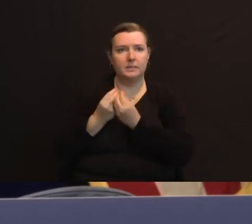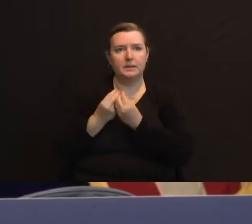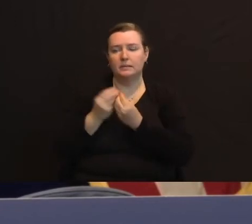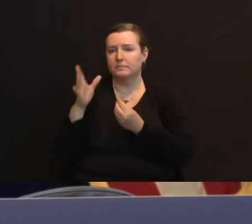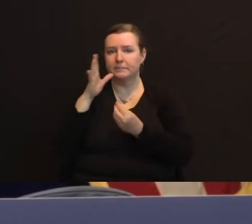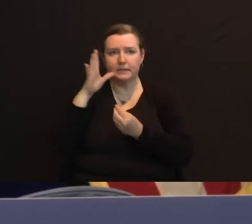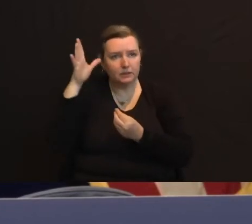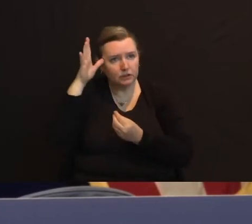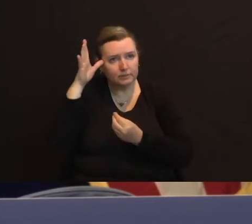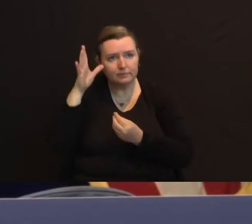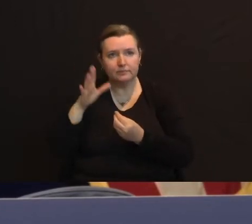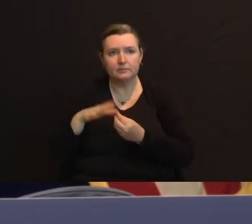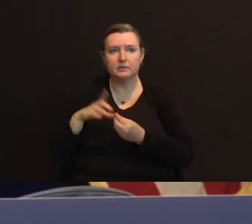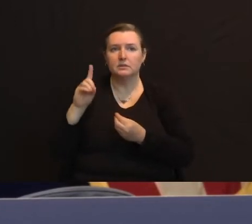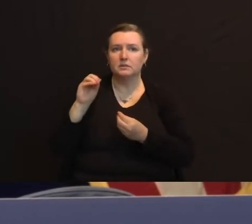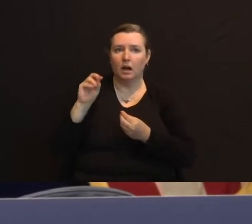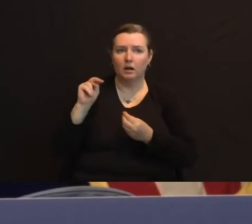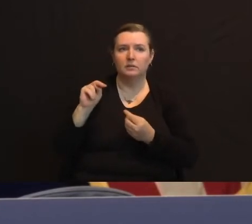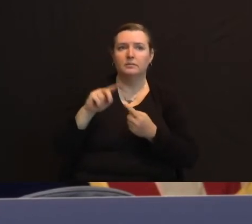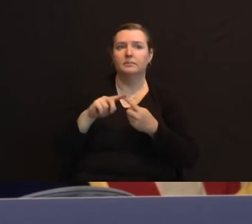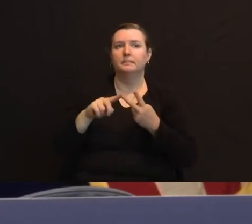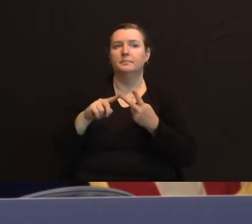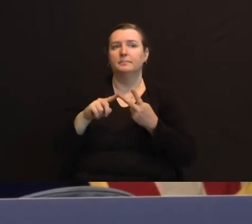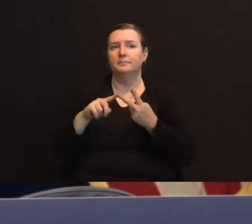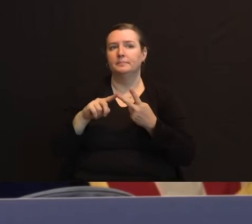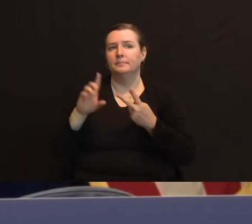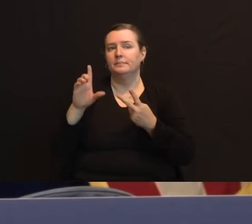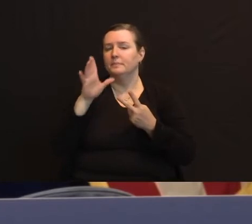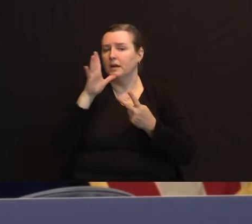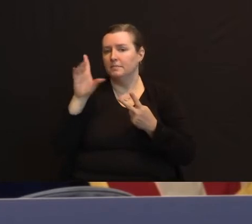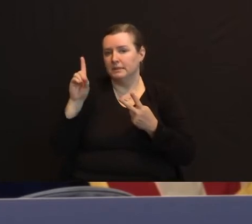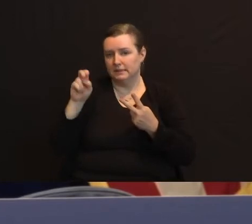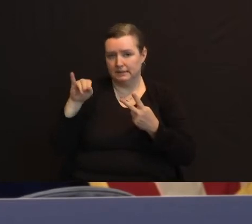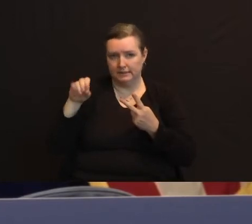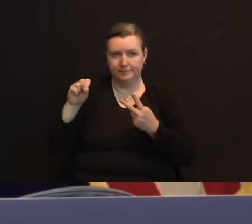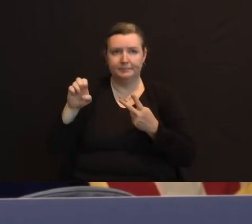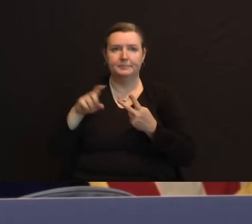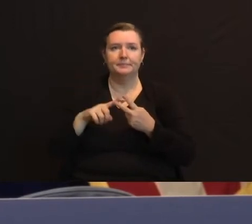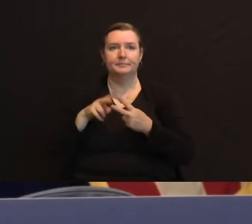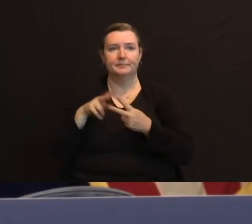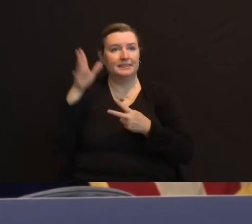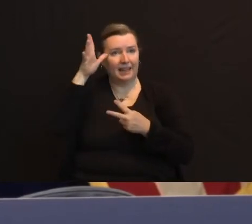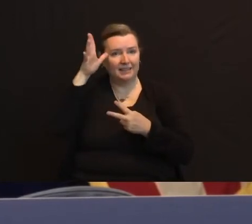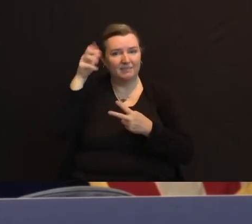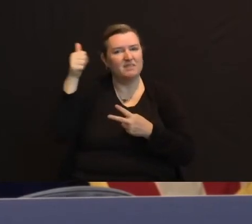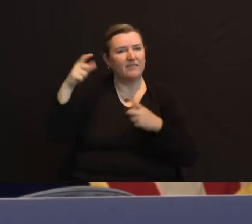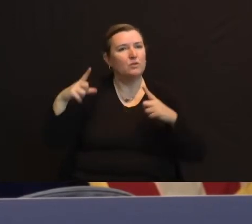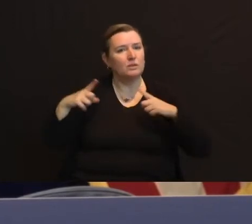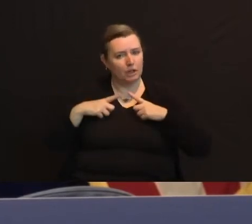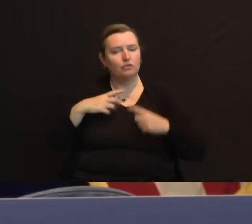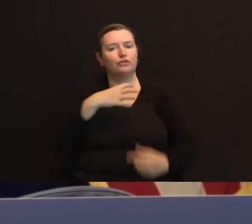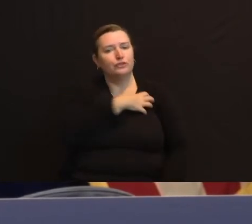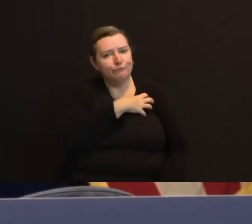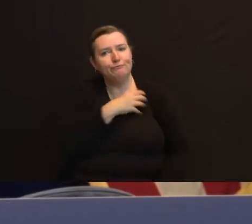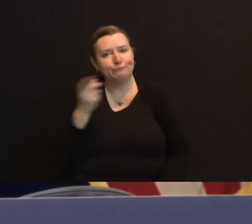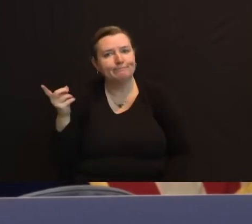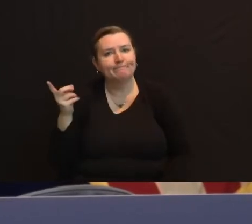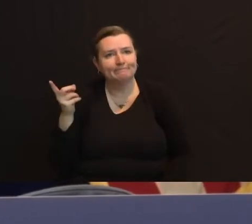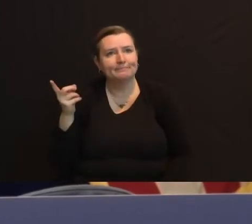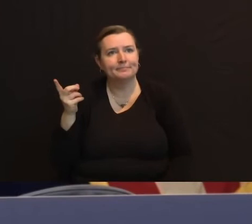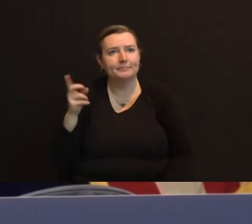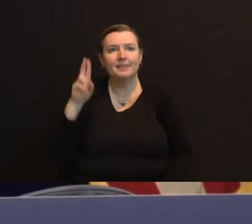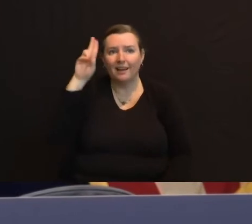Denise. Don's a retired trooper who I've known for a long time. His uncle, Luke's uncle, was also a retired trooper,